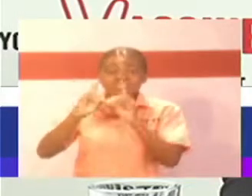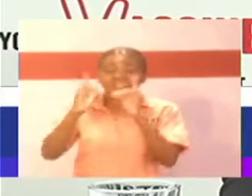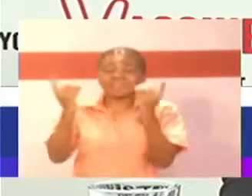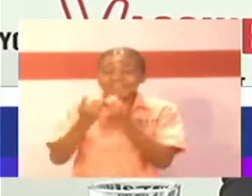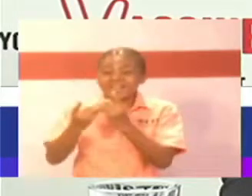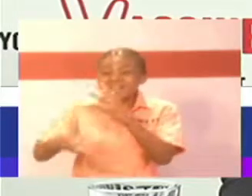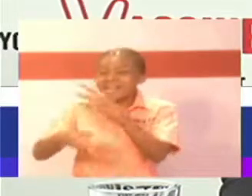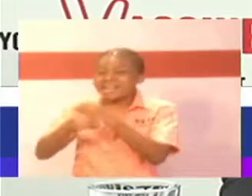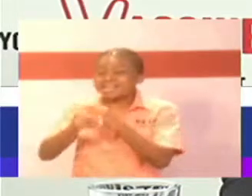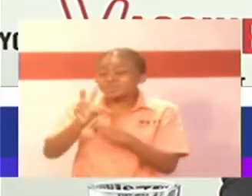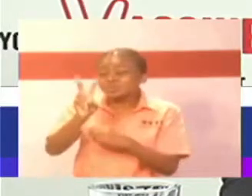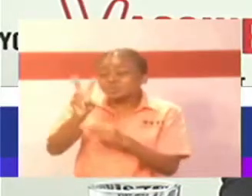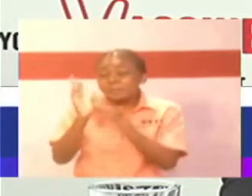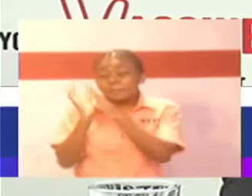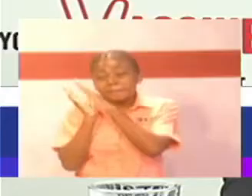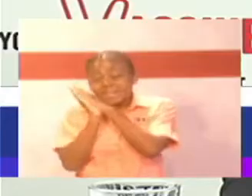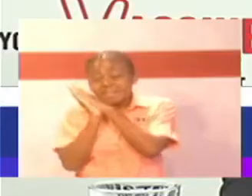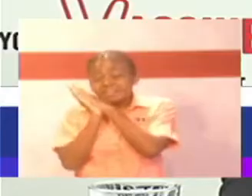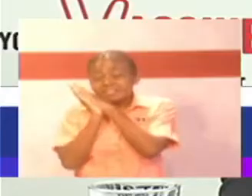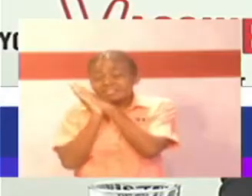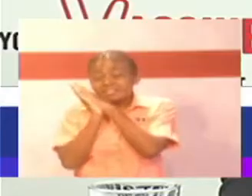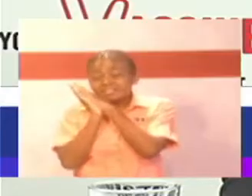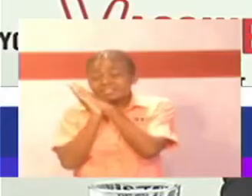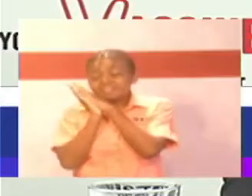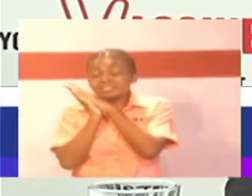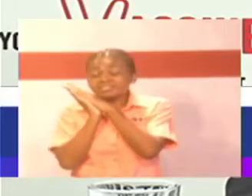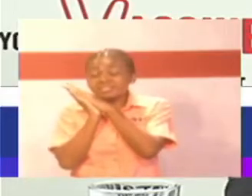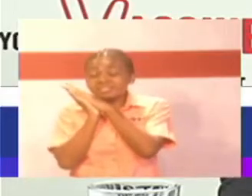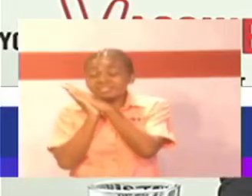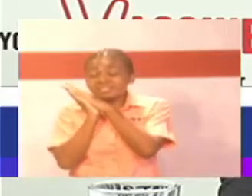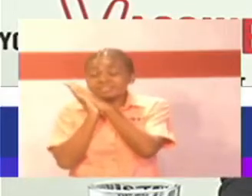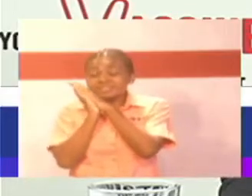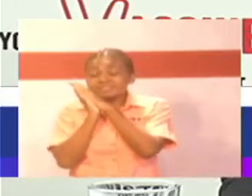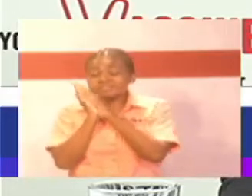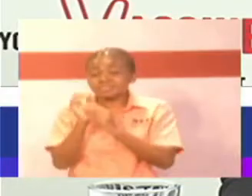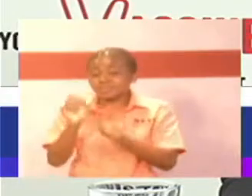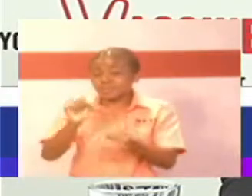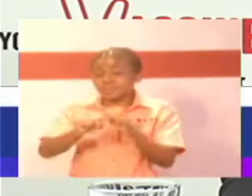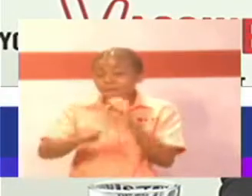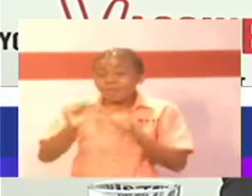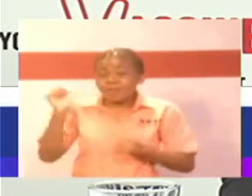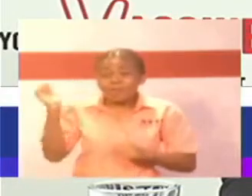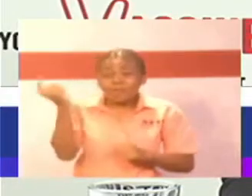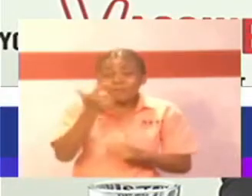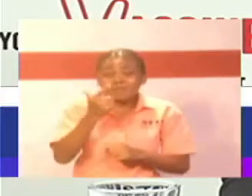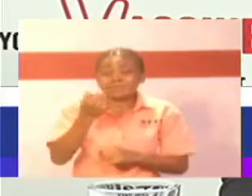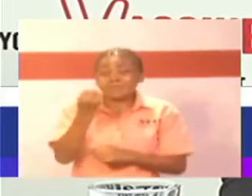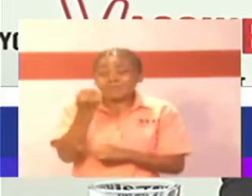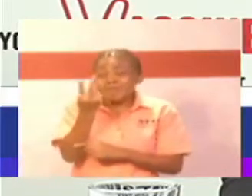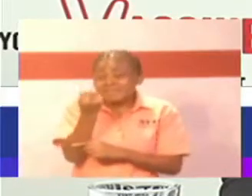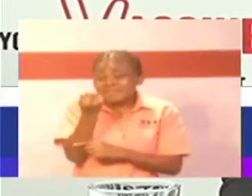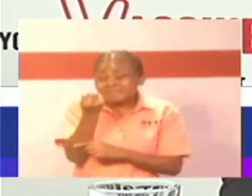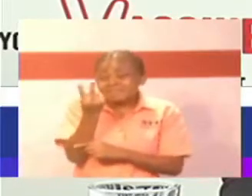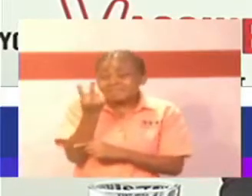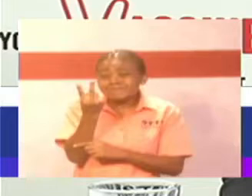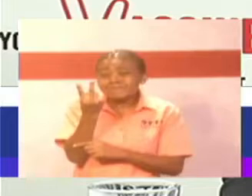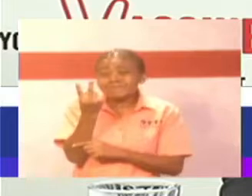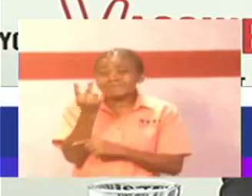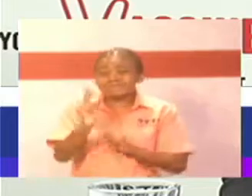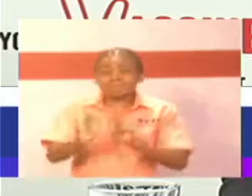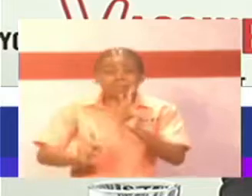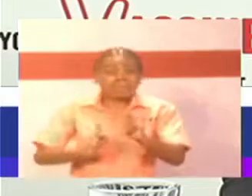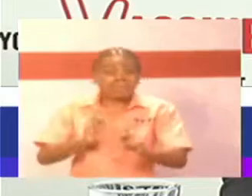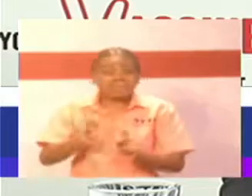were operationalized based on demand, so all 12 patients in the intensive care unit are not